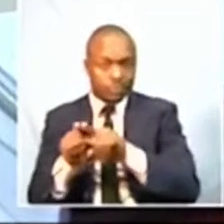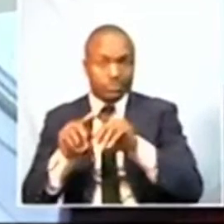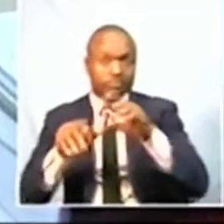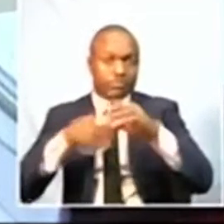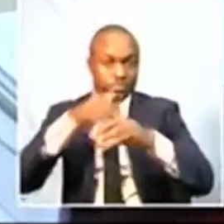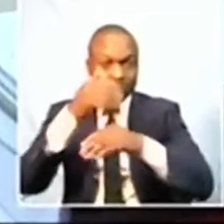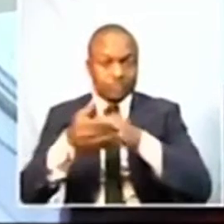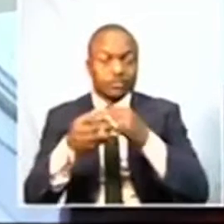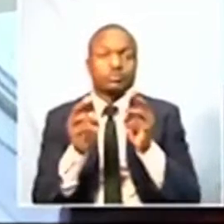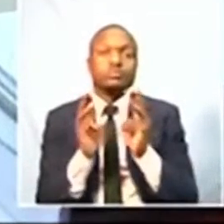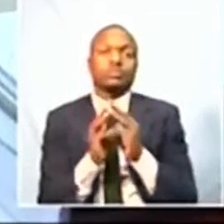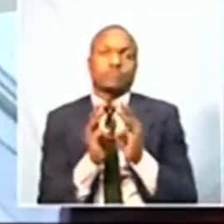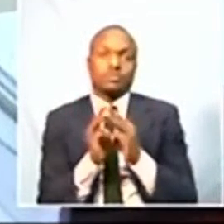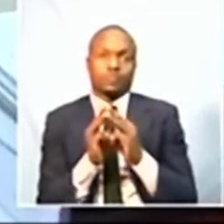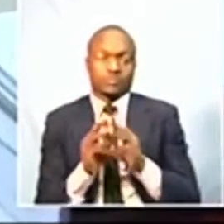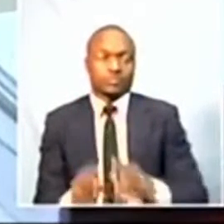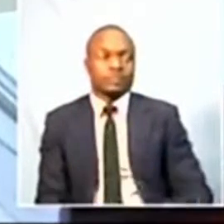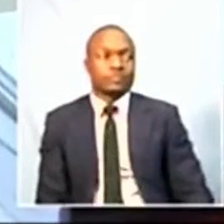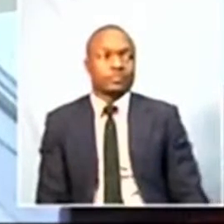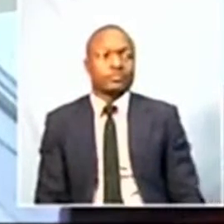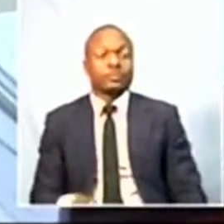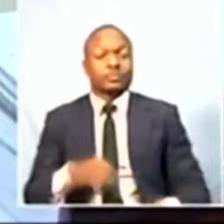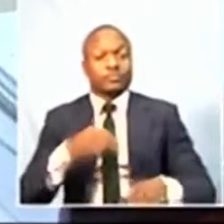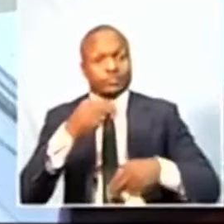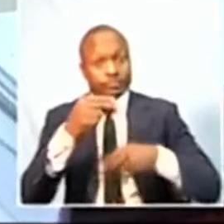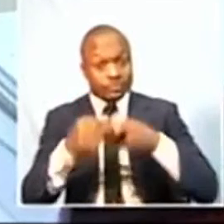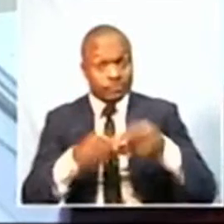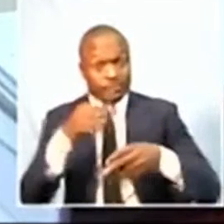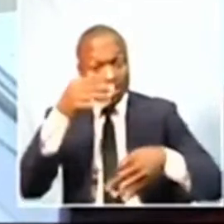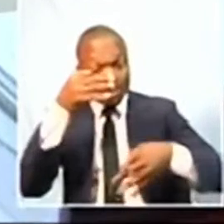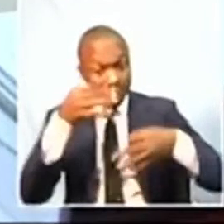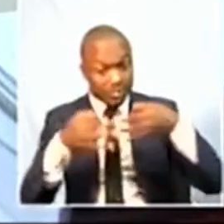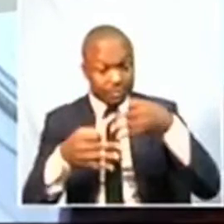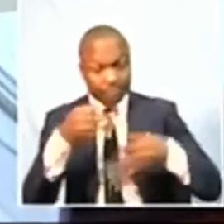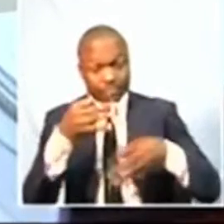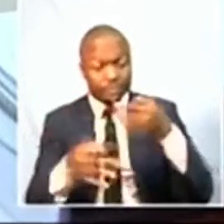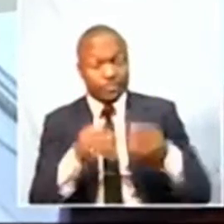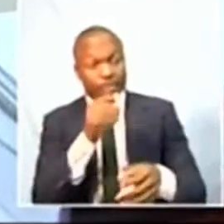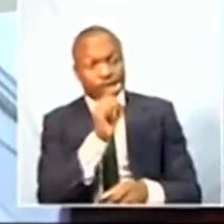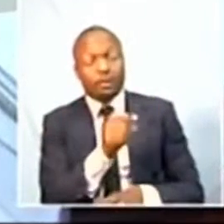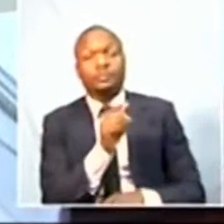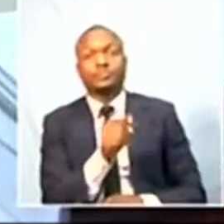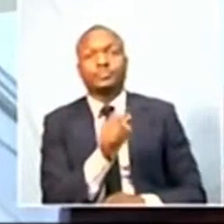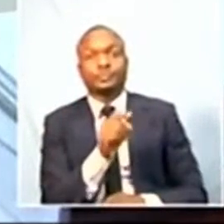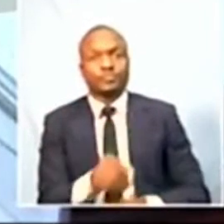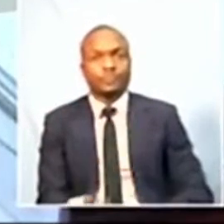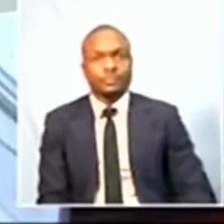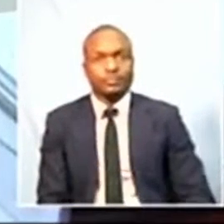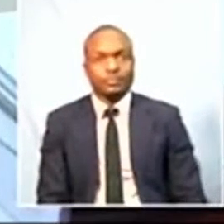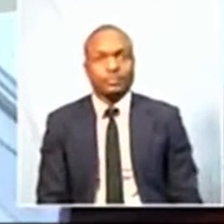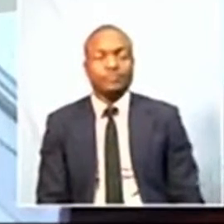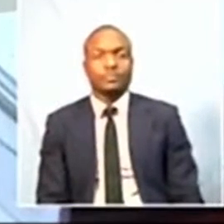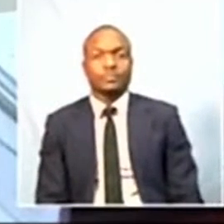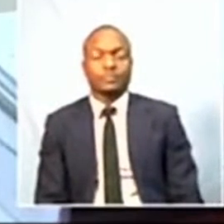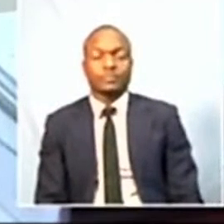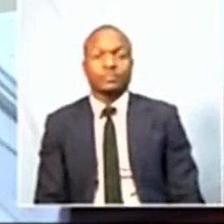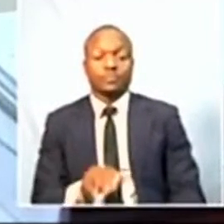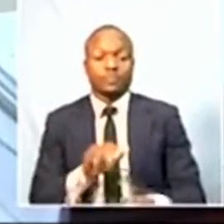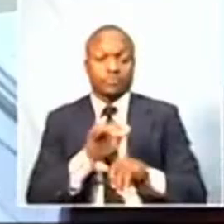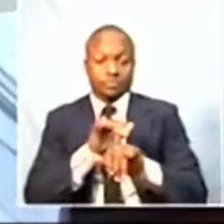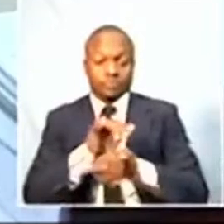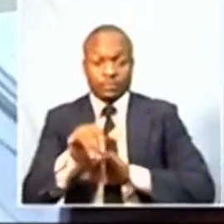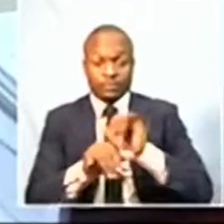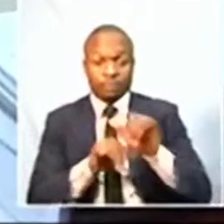outside this meeting. Meaning that if you deliberately choose to mislead